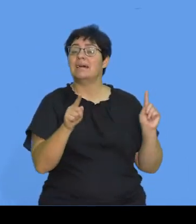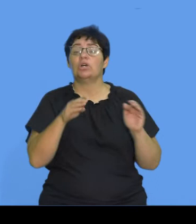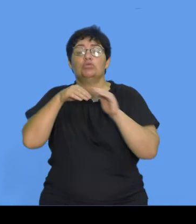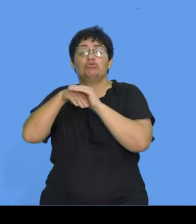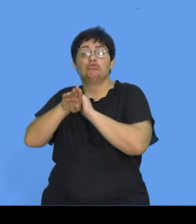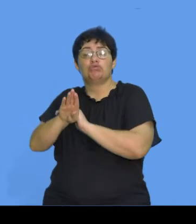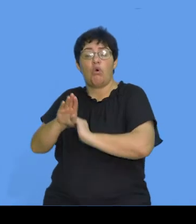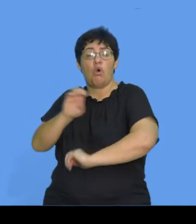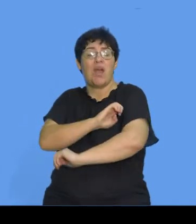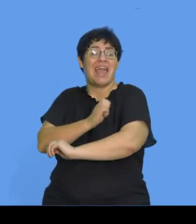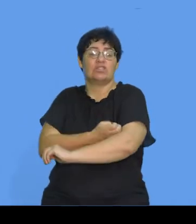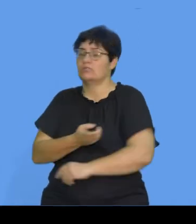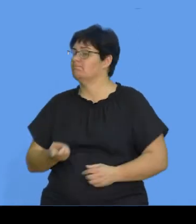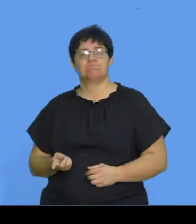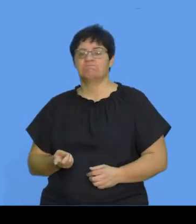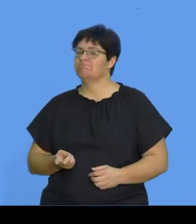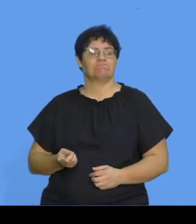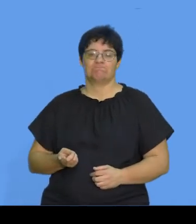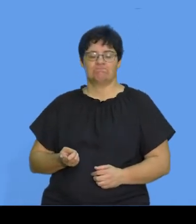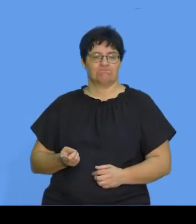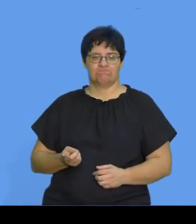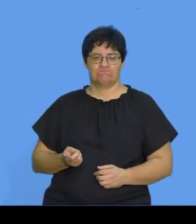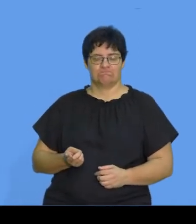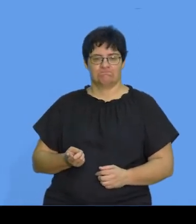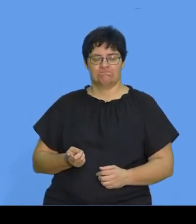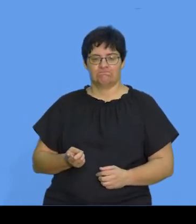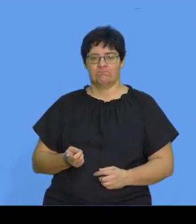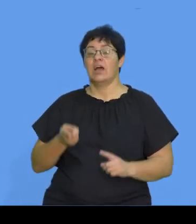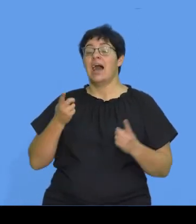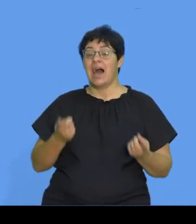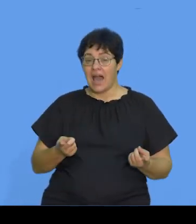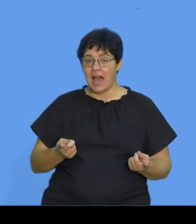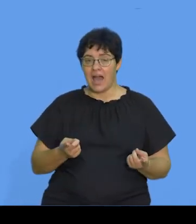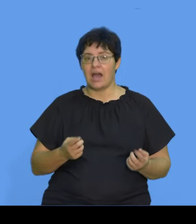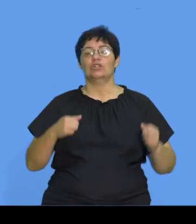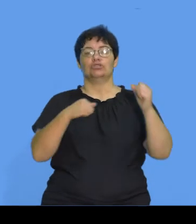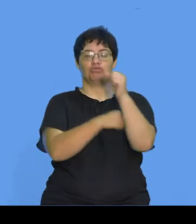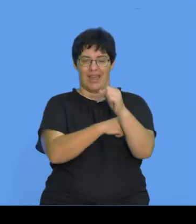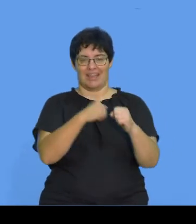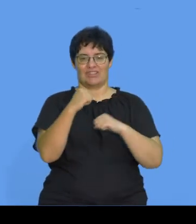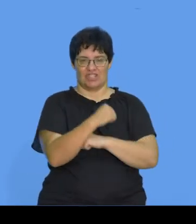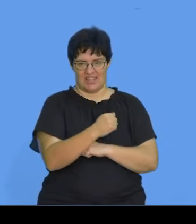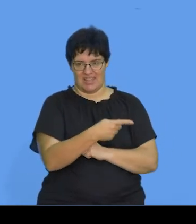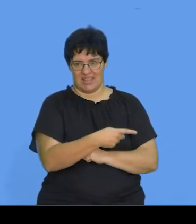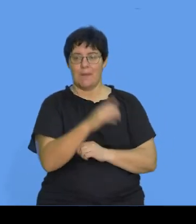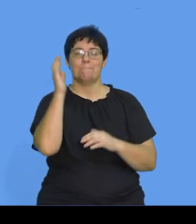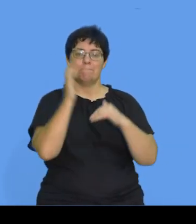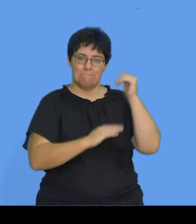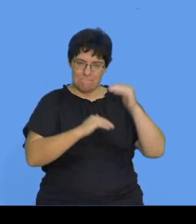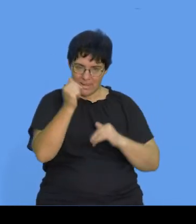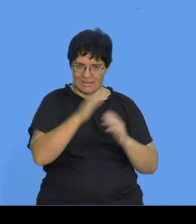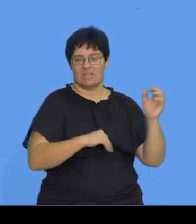is not an energy storage. It is a structural. It